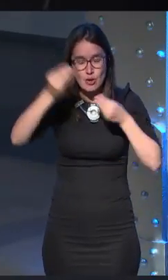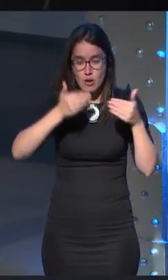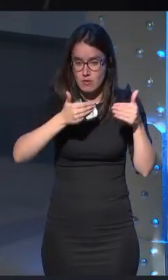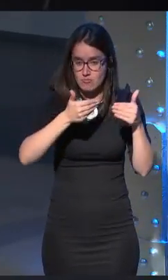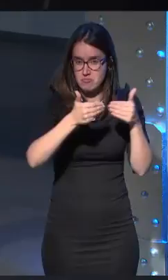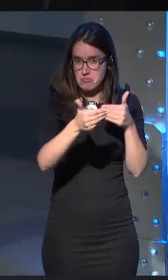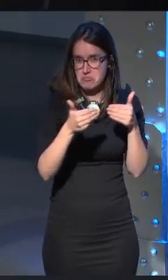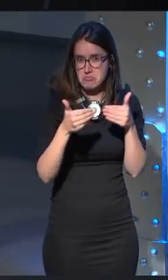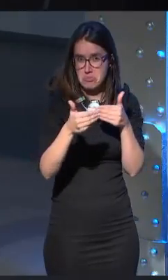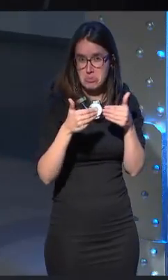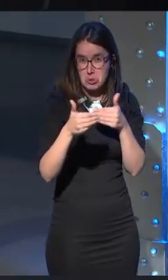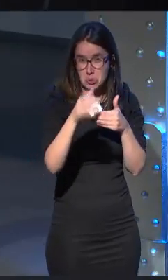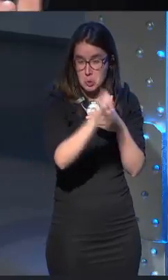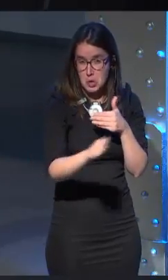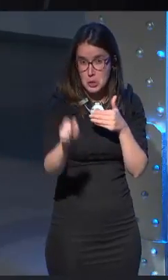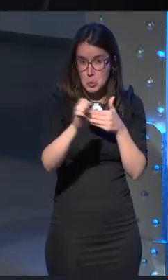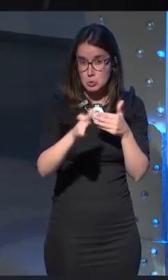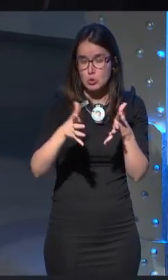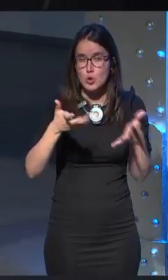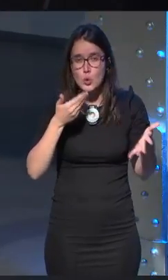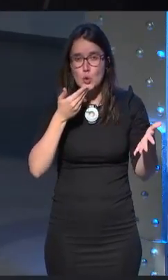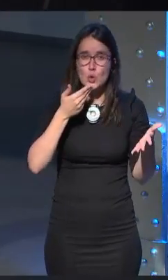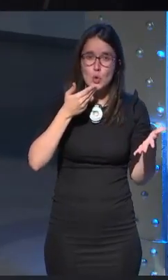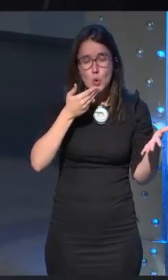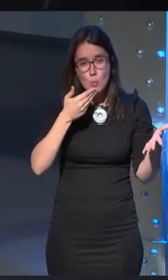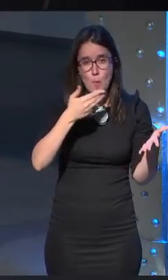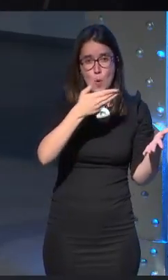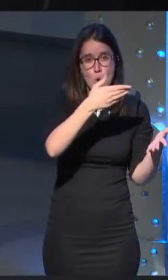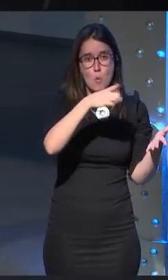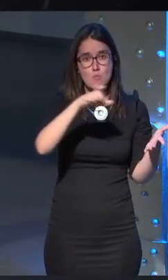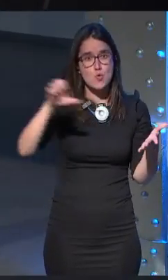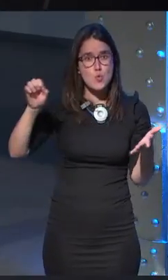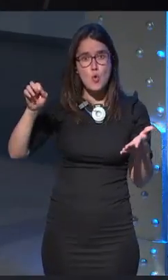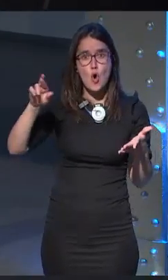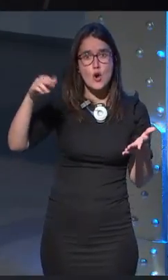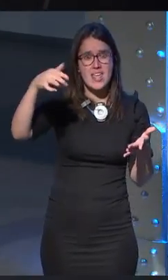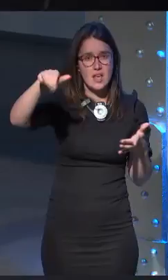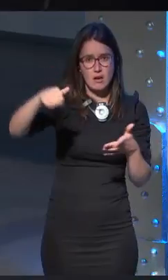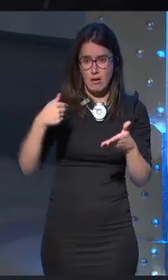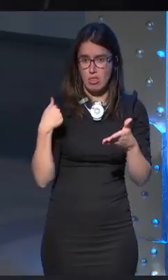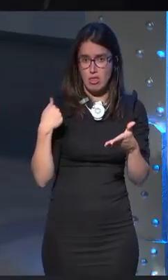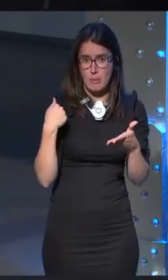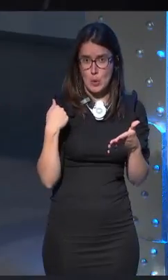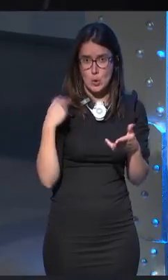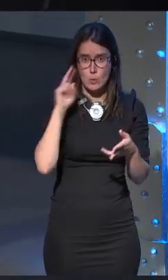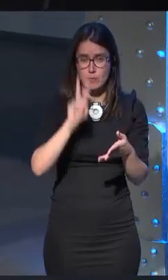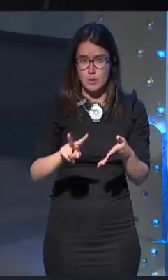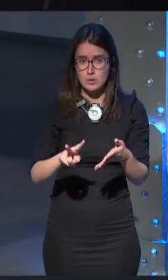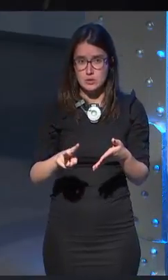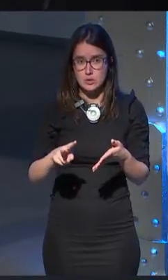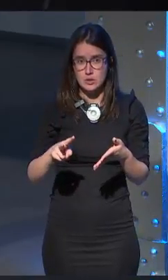and I were recently at Blue Origin, which is Jeff Bezos' company. I've been to SpaceX too, but it's been a number of years. But Blue